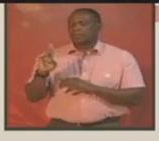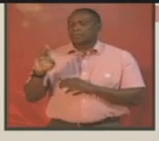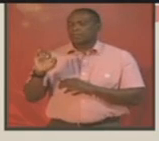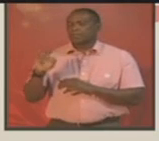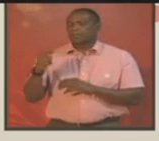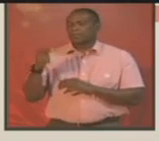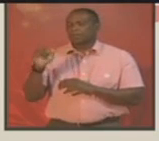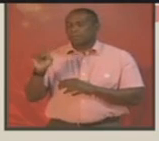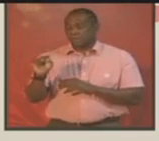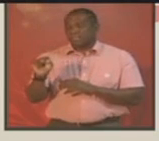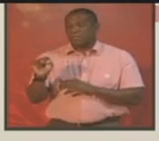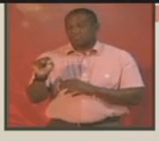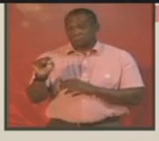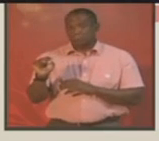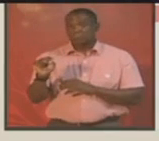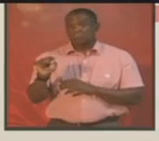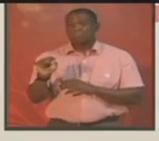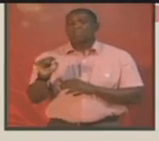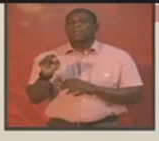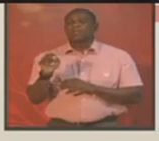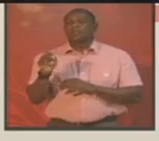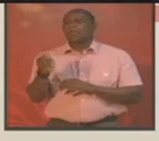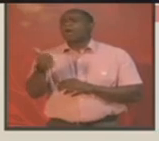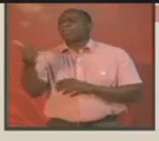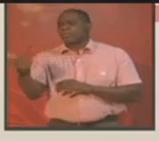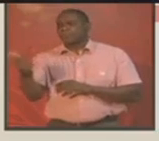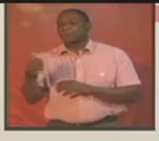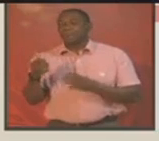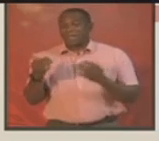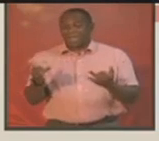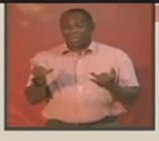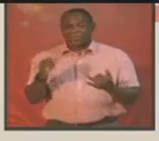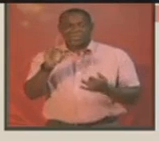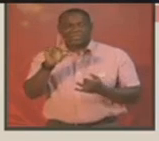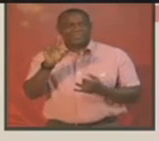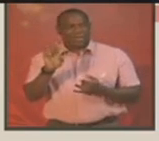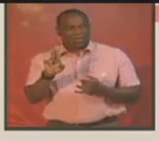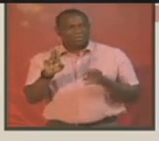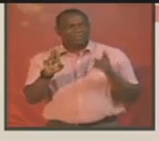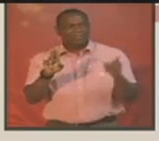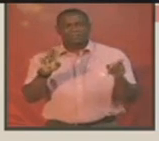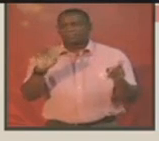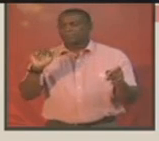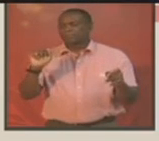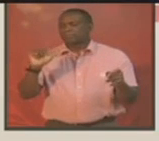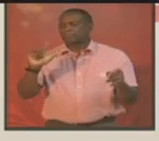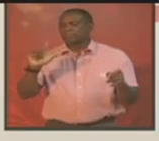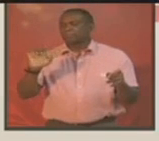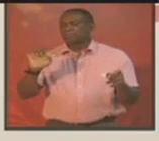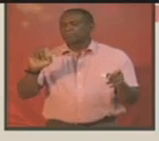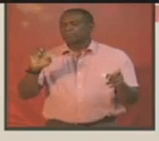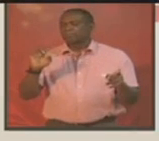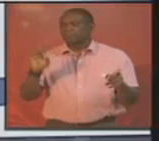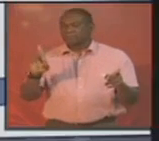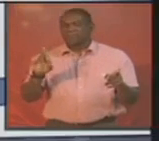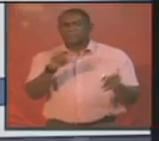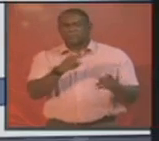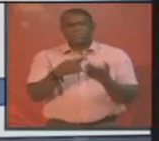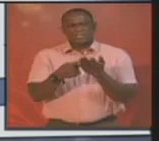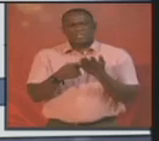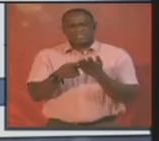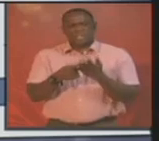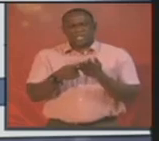And so we go now to Dr. Alexander, who will highlight the phases of vaccine approval.